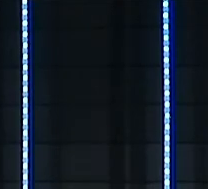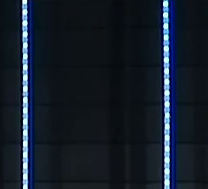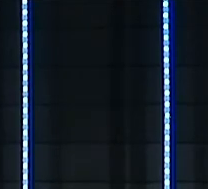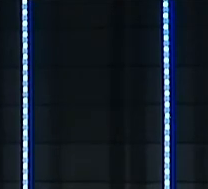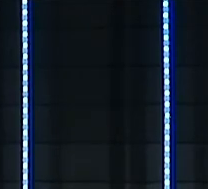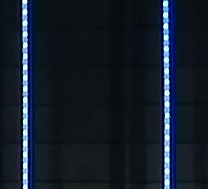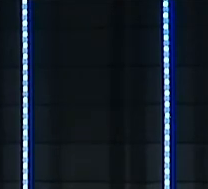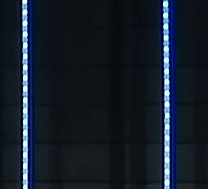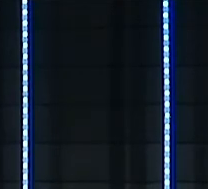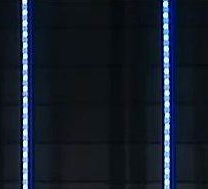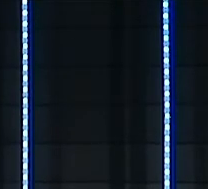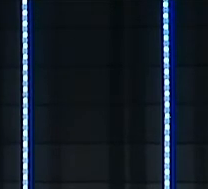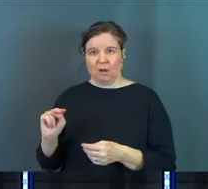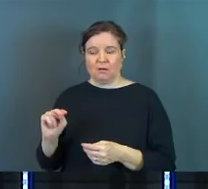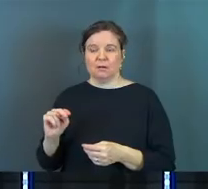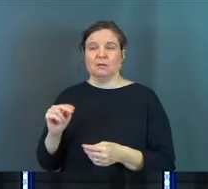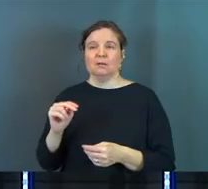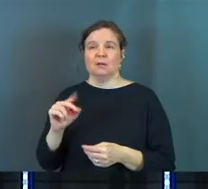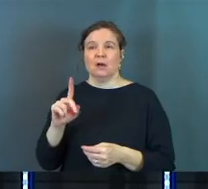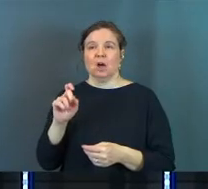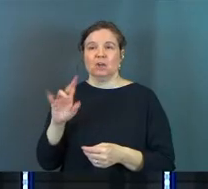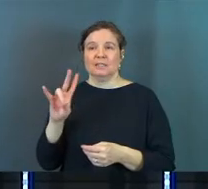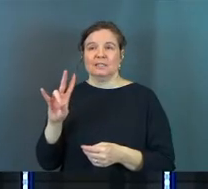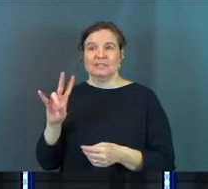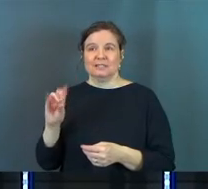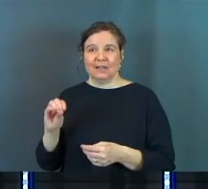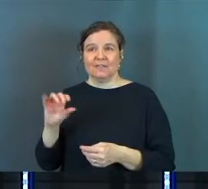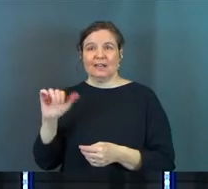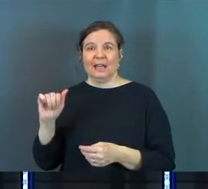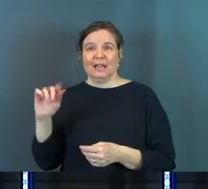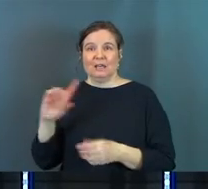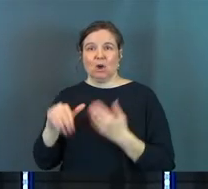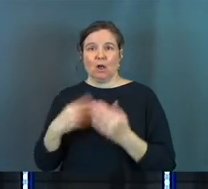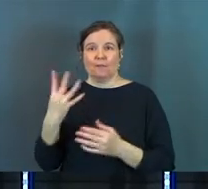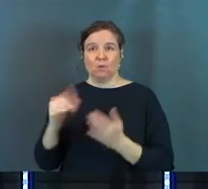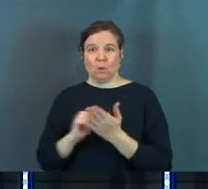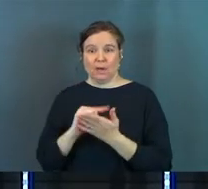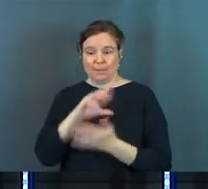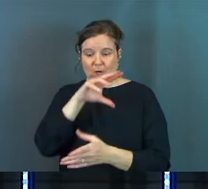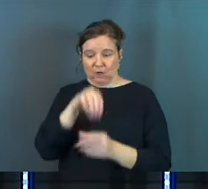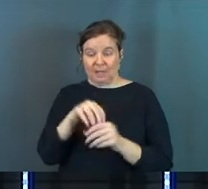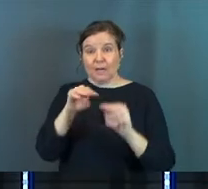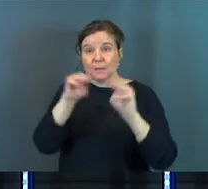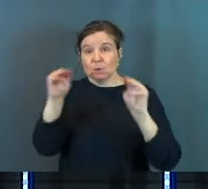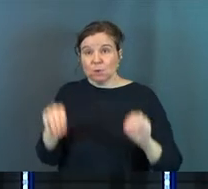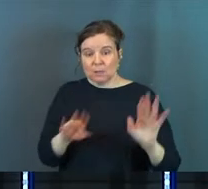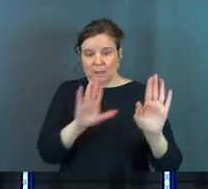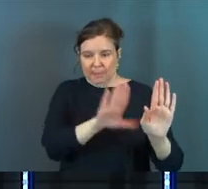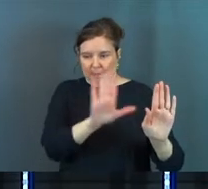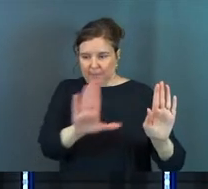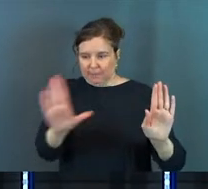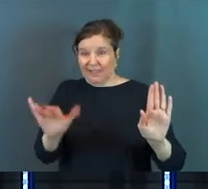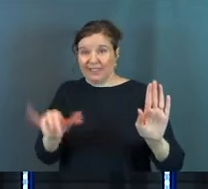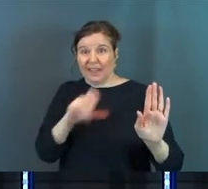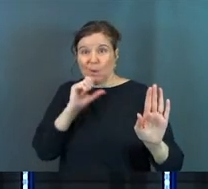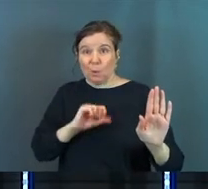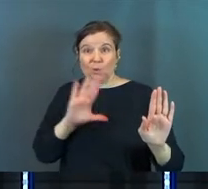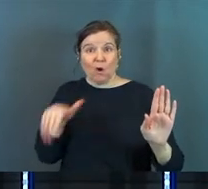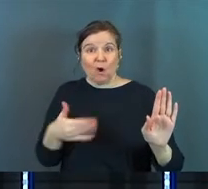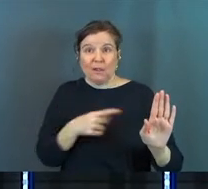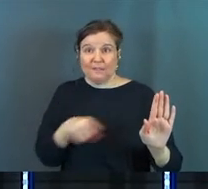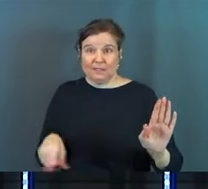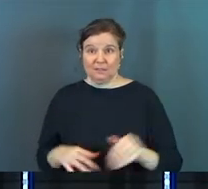The Diatessaron, I'm trying to pronounce these things, 170 AD. All four Gospels are in a museum that old, all